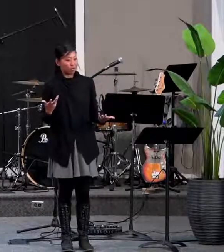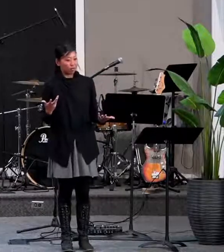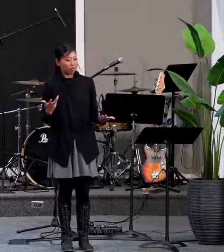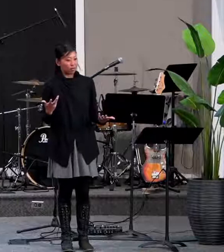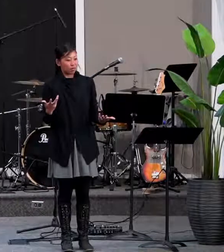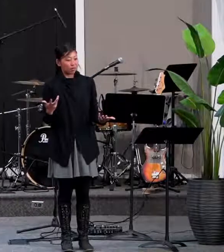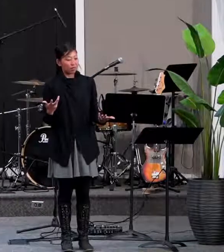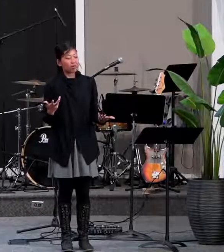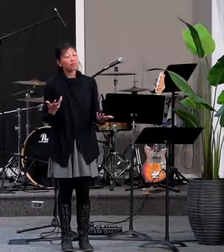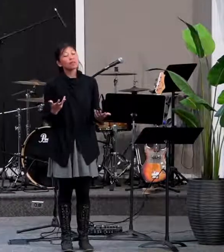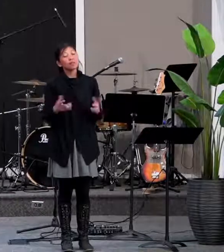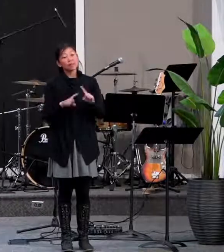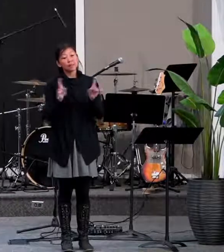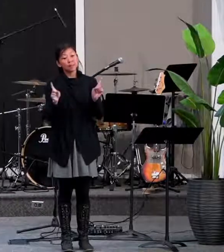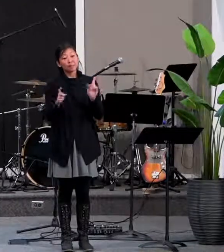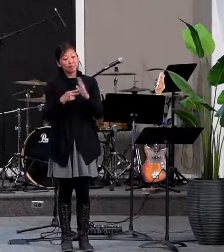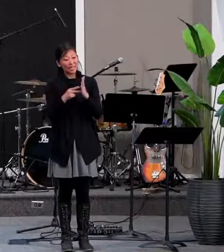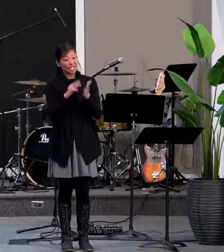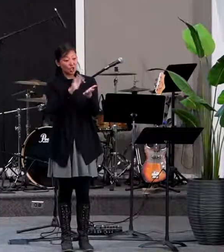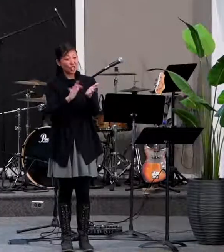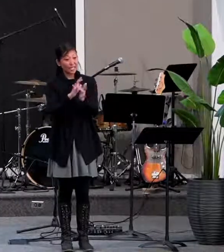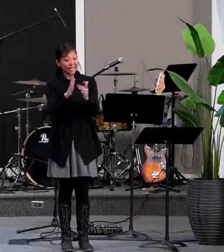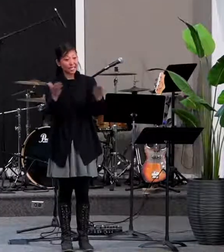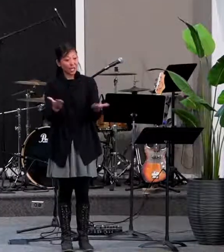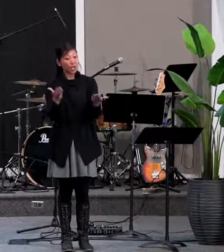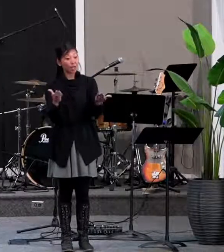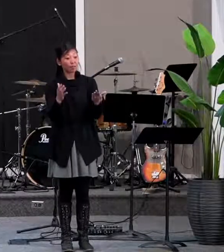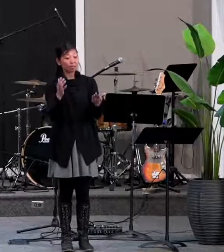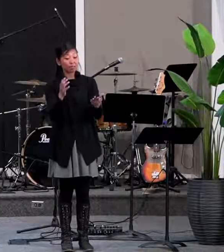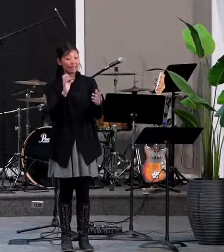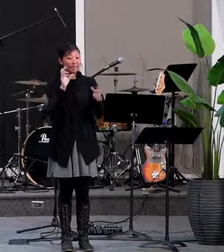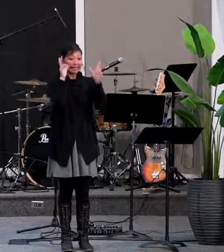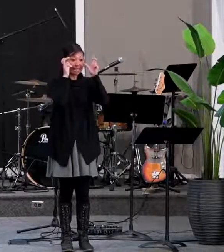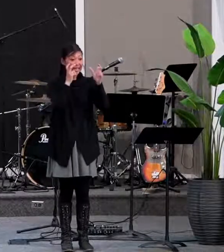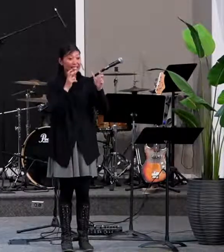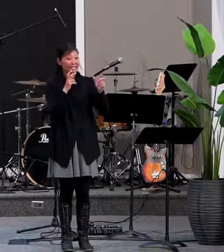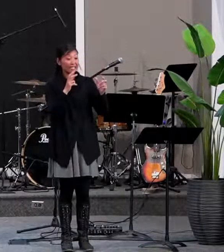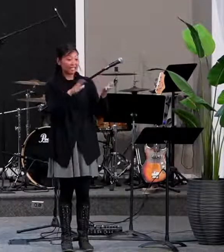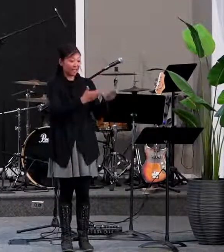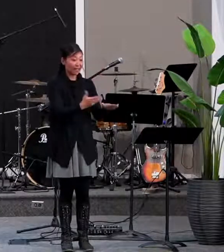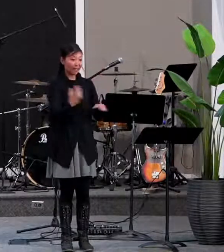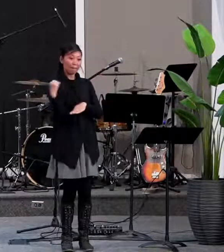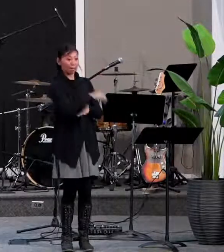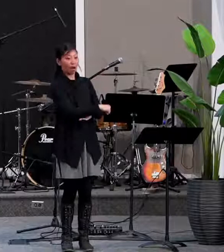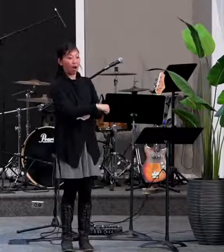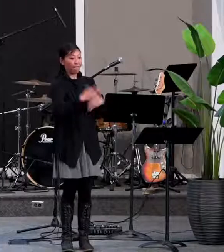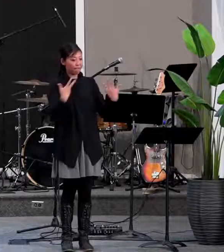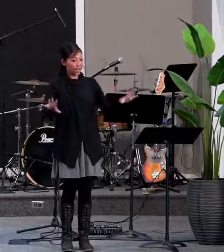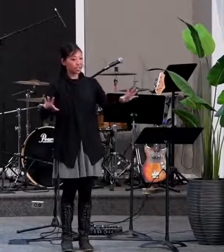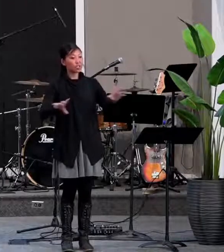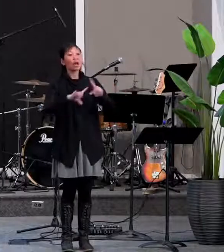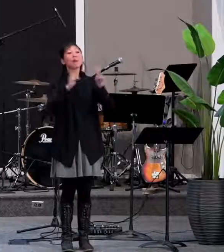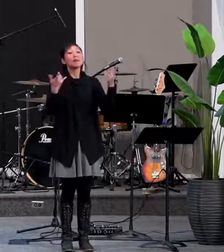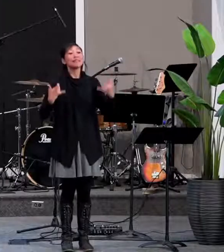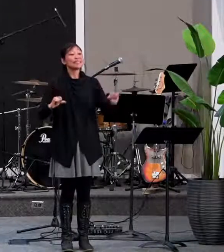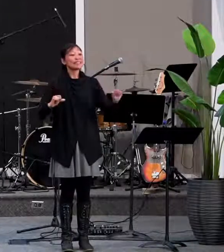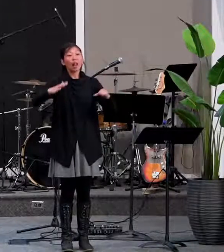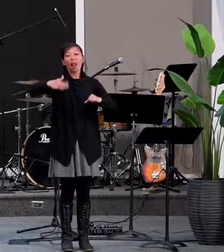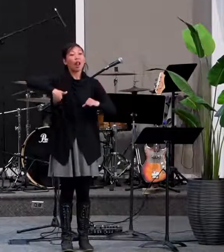See, there is an already but not yet aspect to the kingdom of God. And here's the thing, you feel it every single day, don't